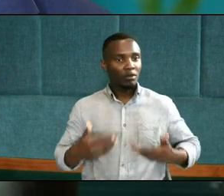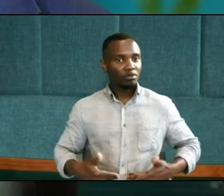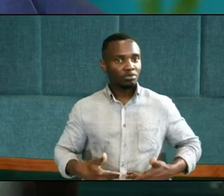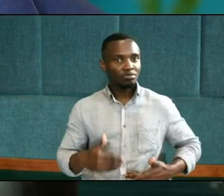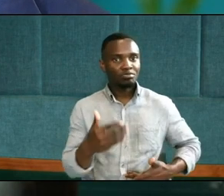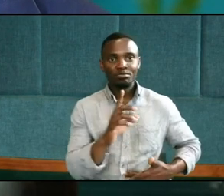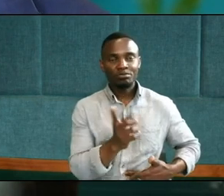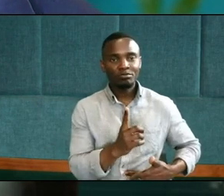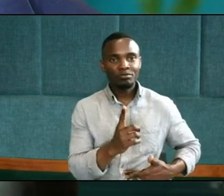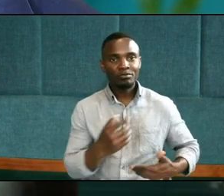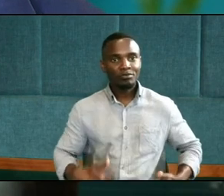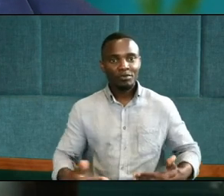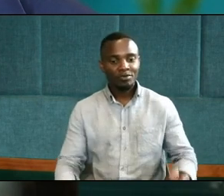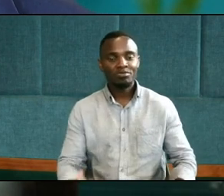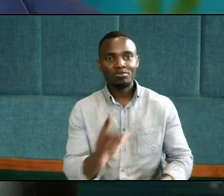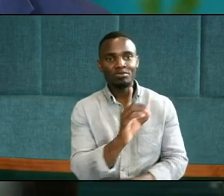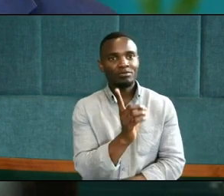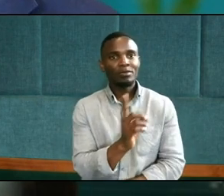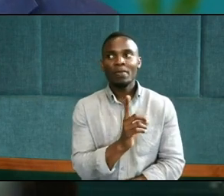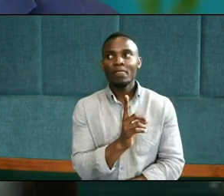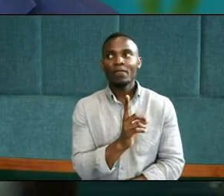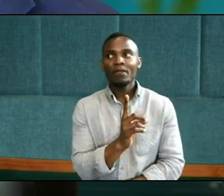Silver? No. Bronze? No.